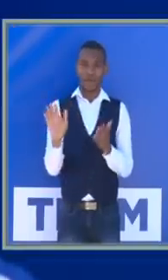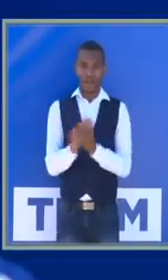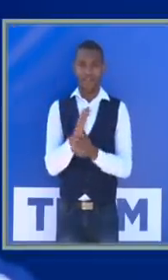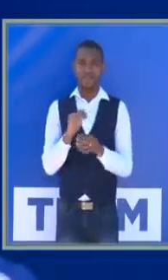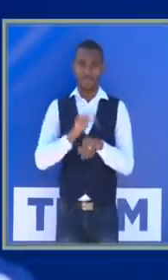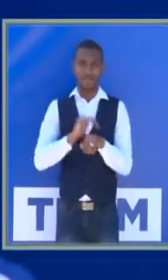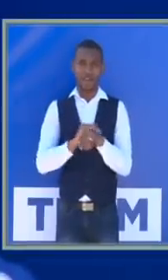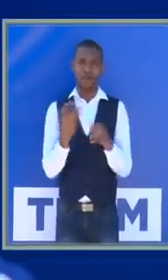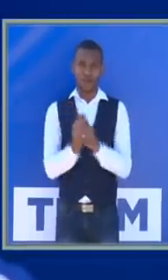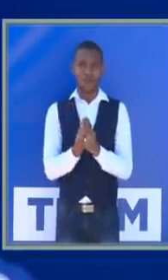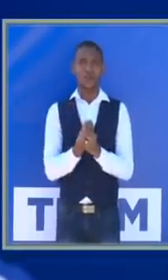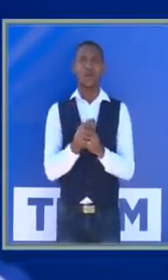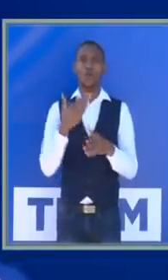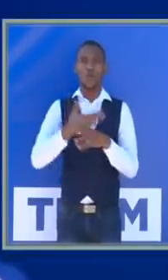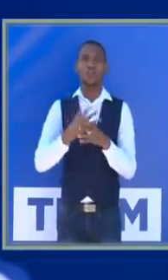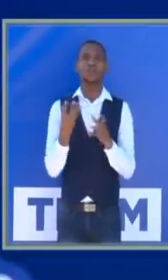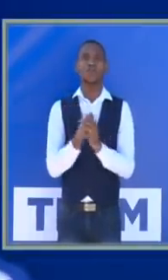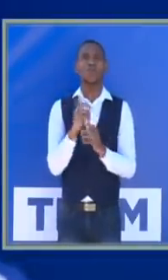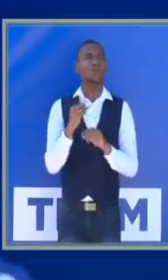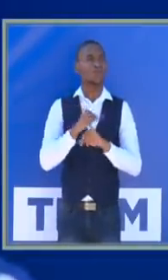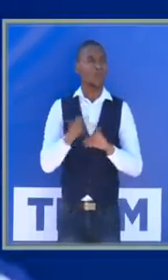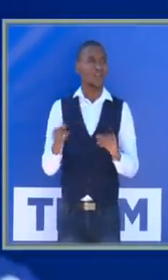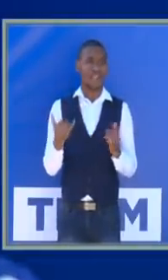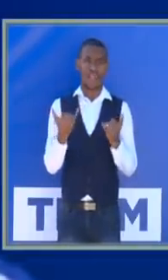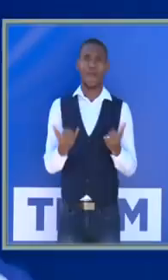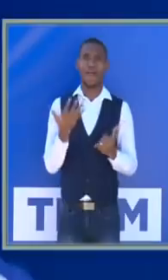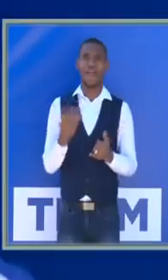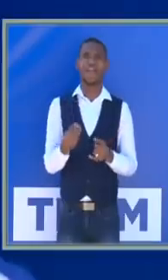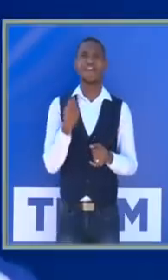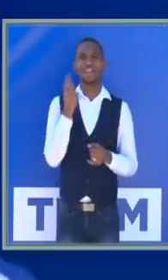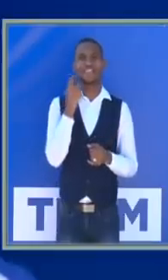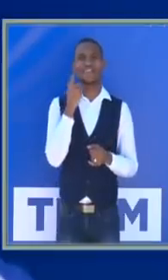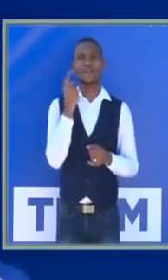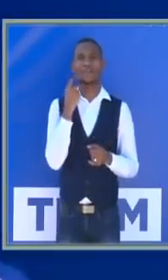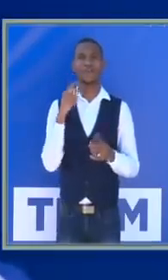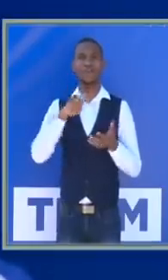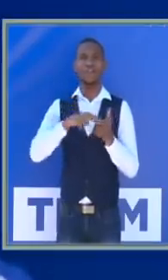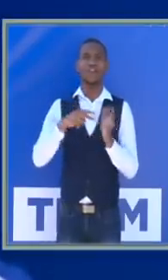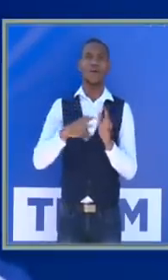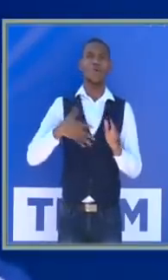been working together. And what's worse, now he has a simple agenda. He wants to